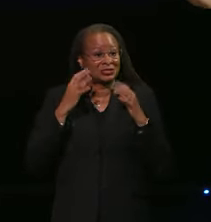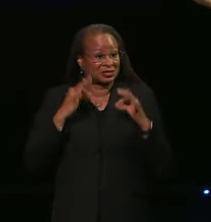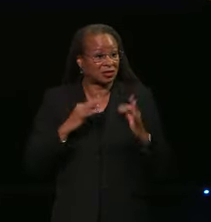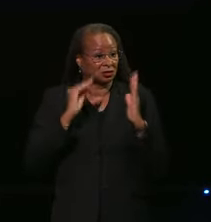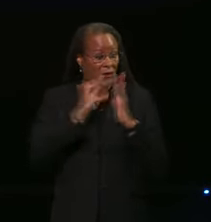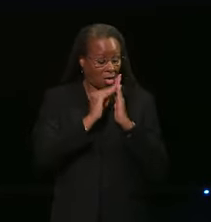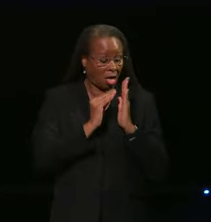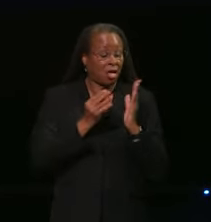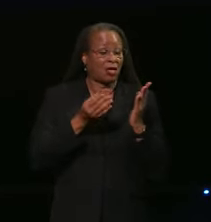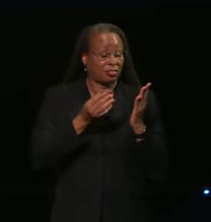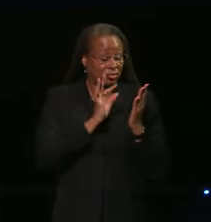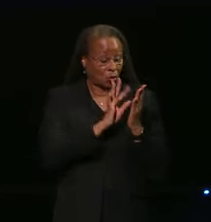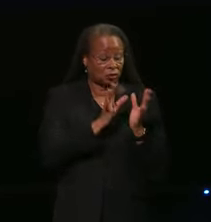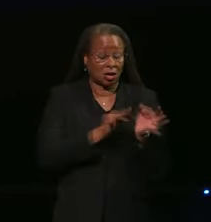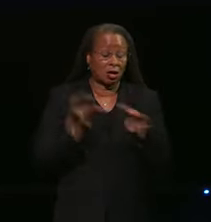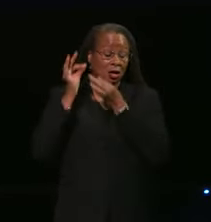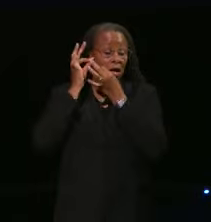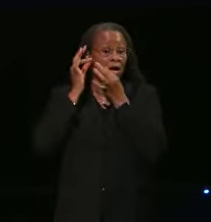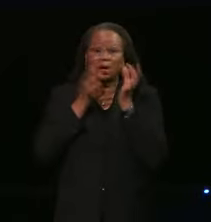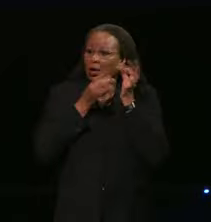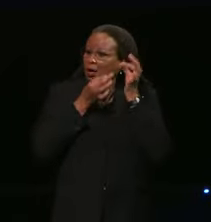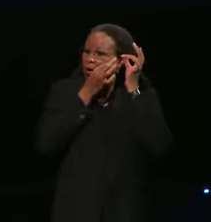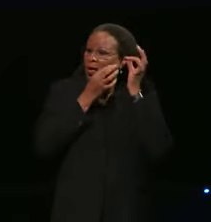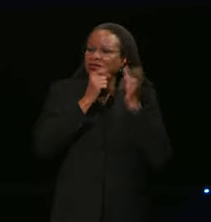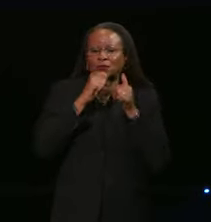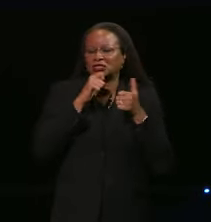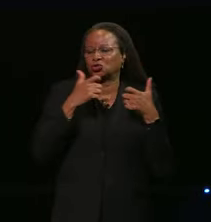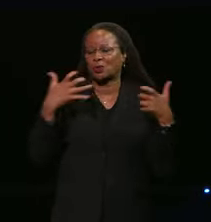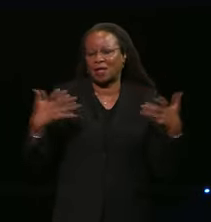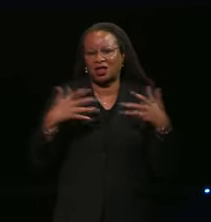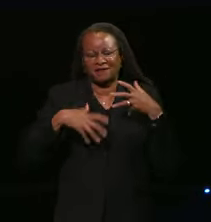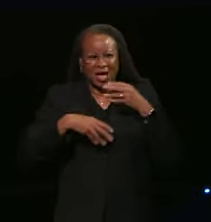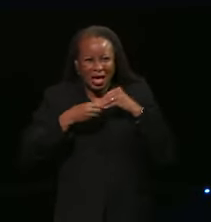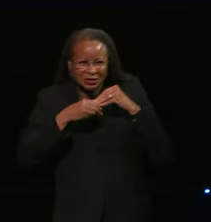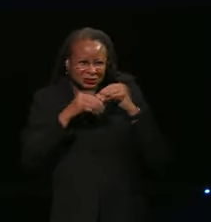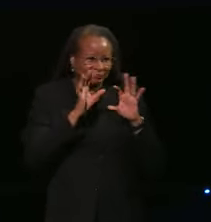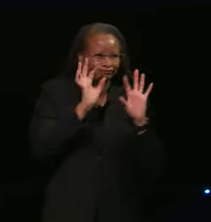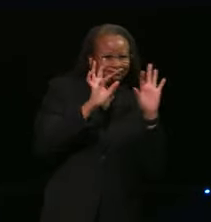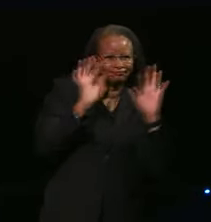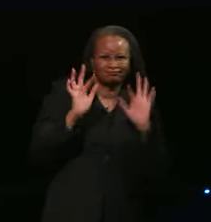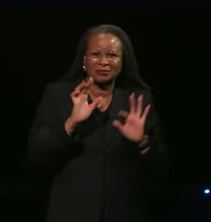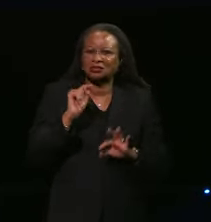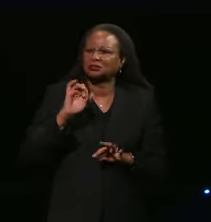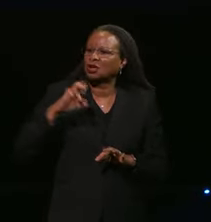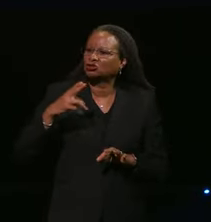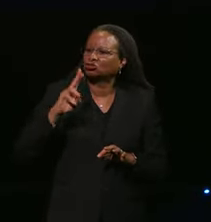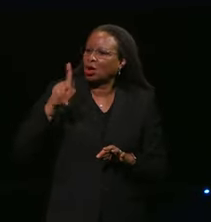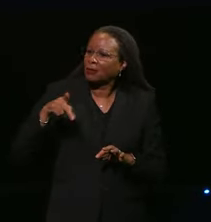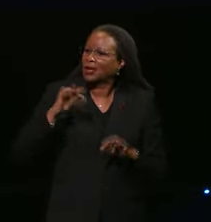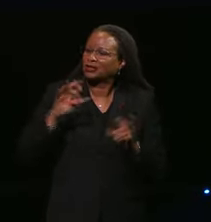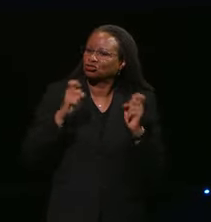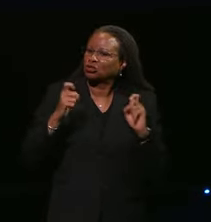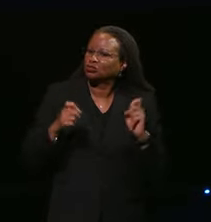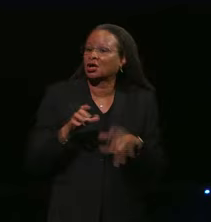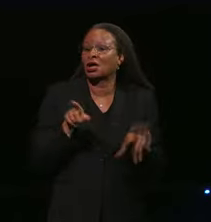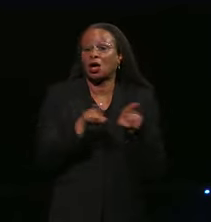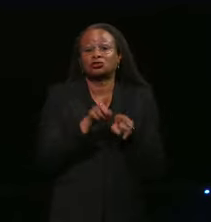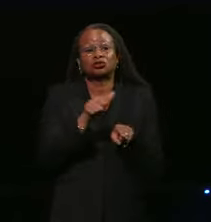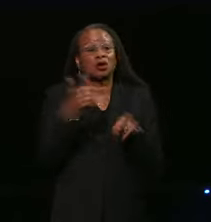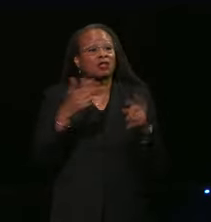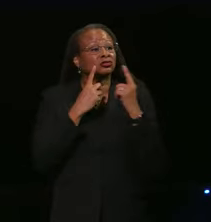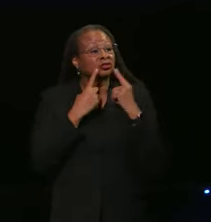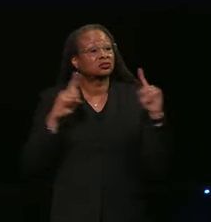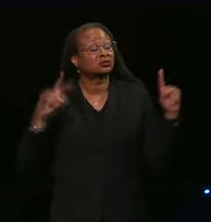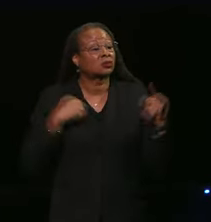the pieces, because then we didn't have to do as much touch-up and changes. And I think also another accomplishment that we